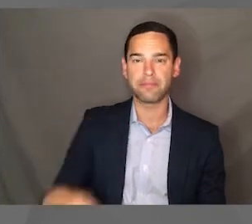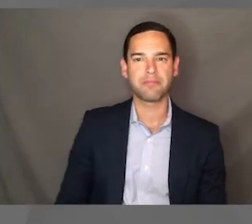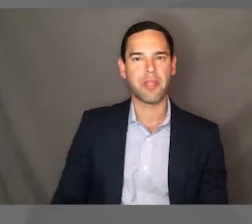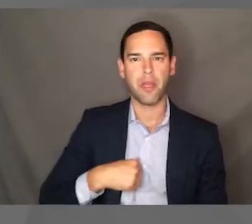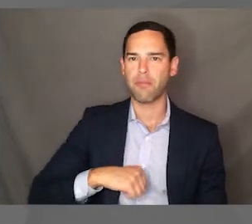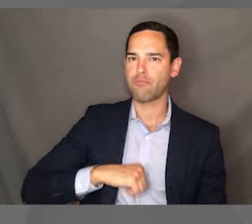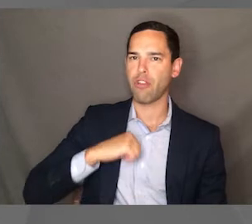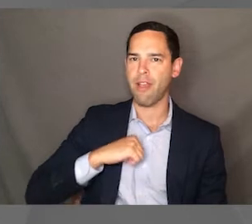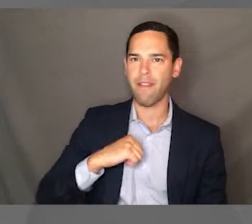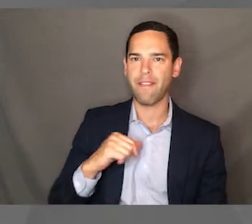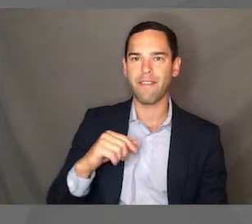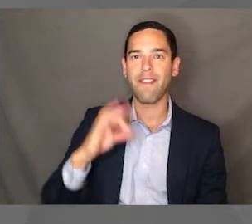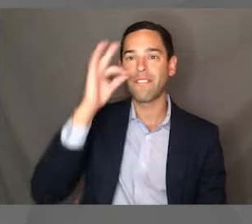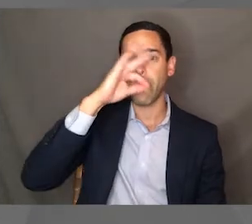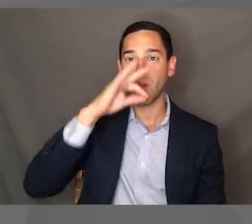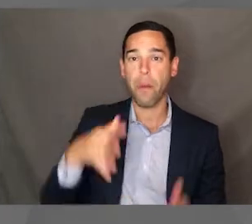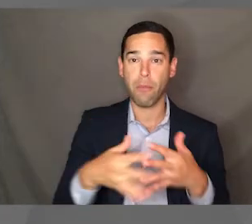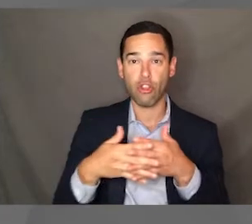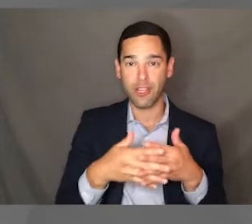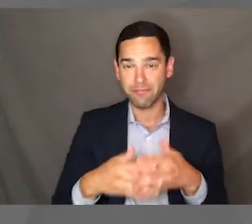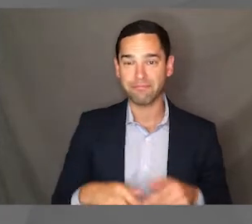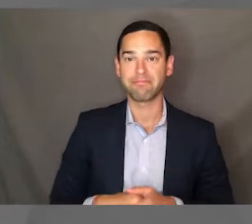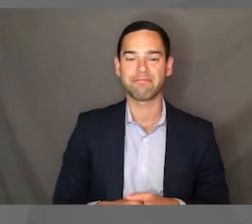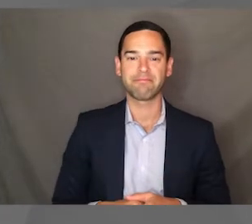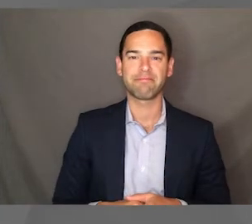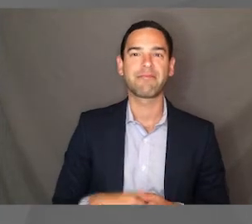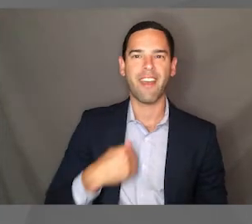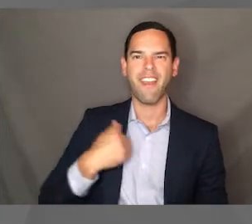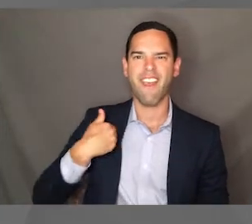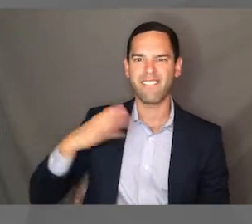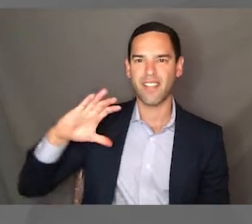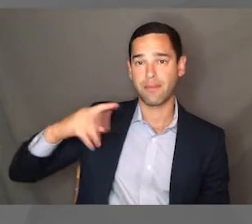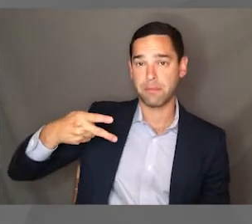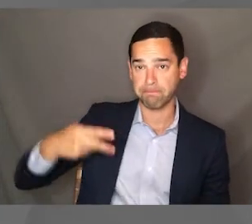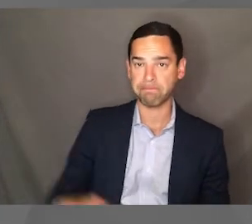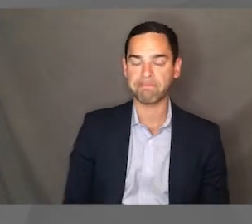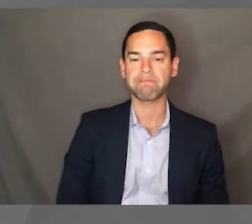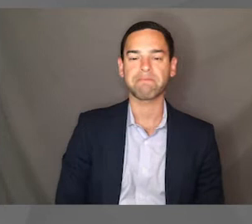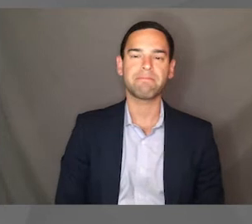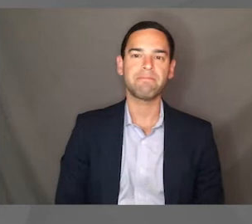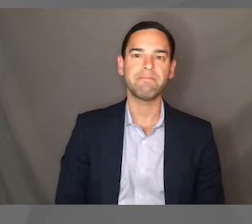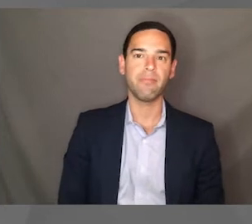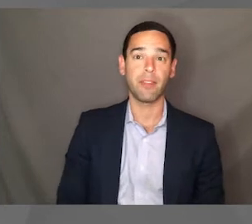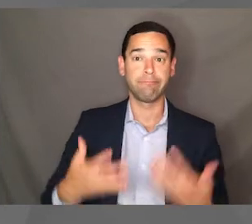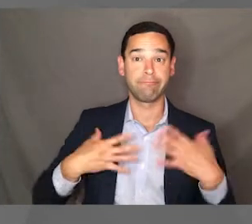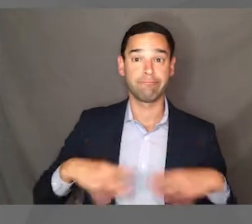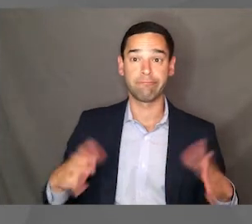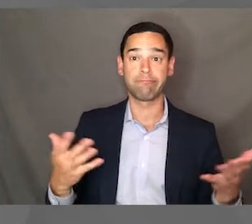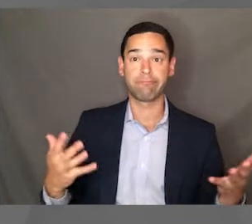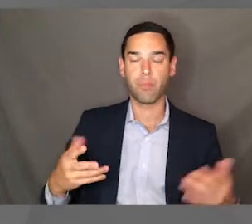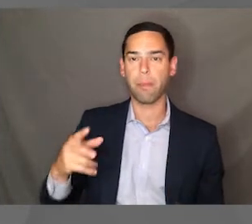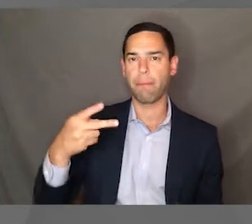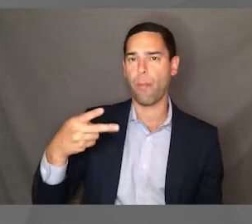Filipino American with cerebral palsy. I am wearing a purple dress